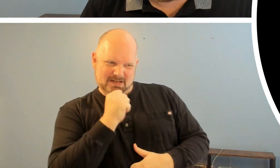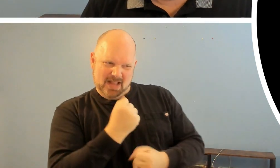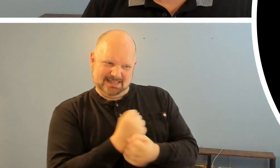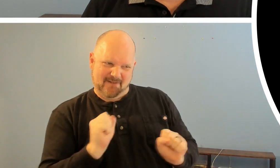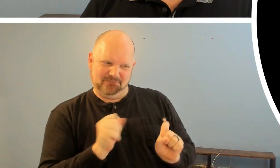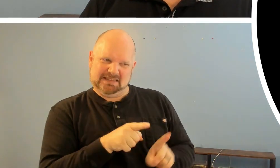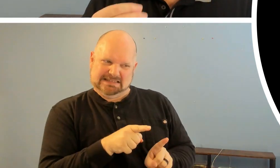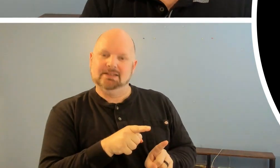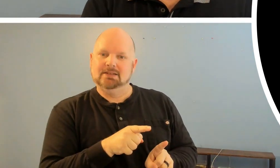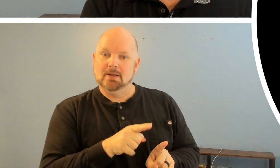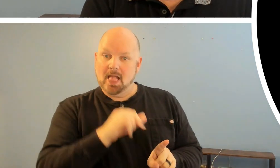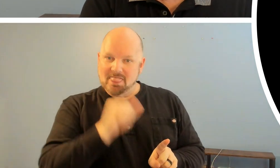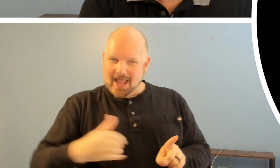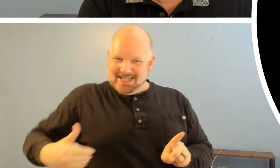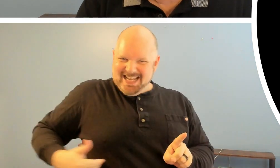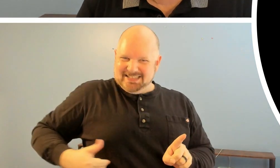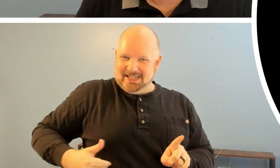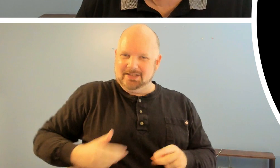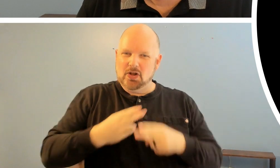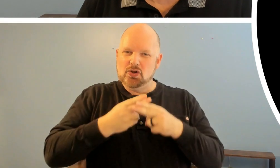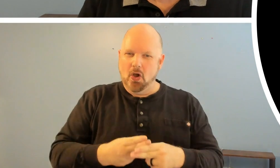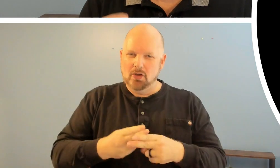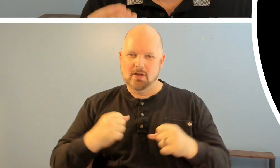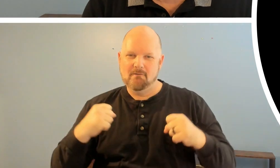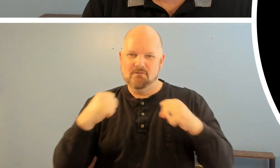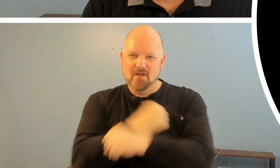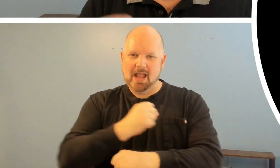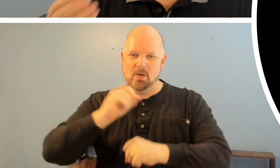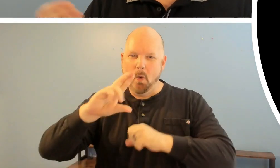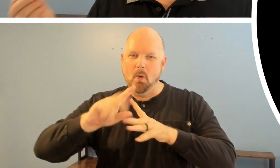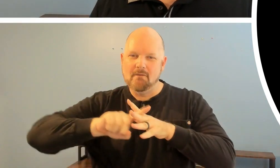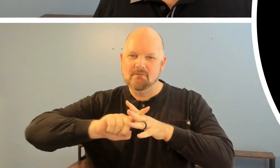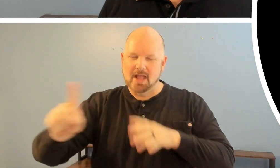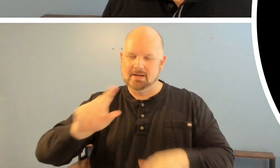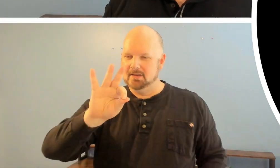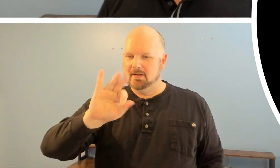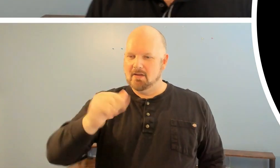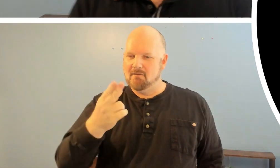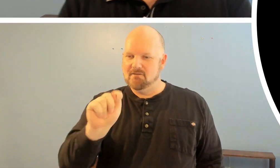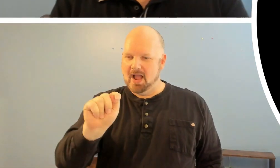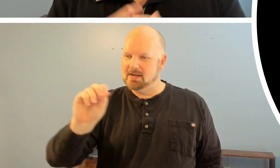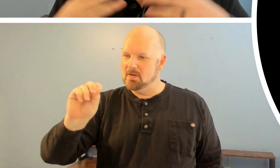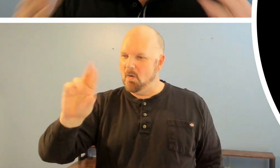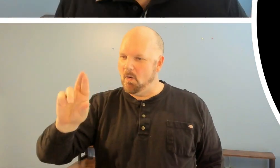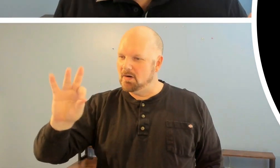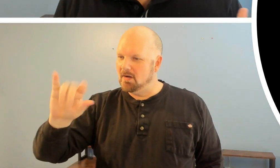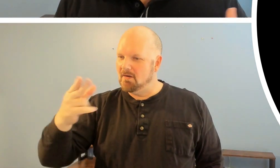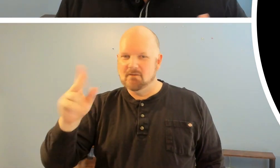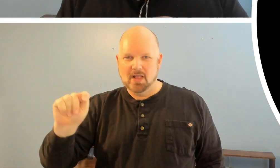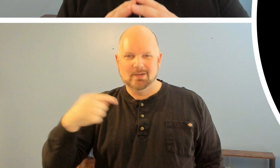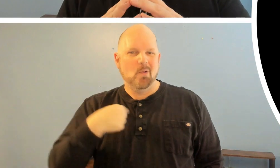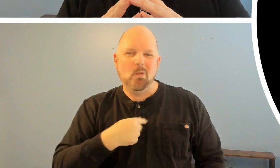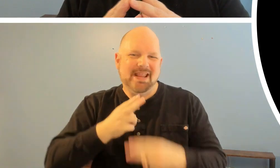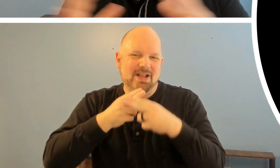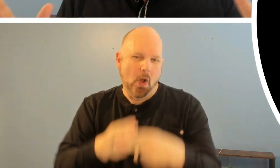something's unsafe. And that instinct you probably have heard of, it's called fight or flight. Now, we call it reptile